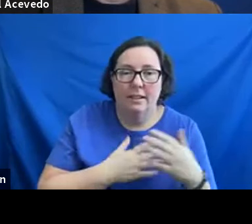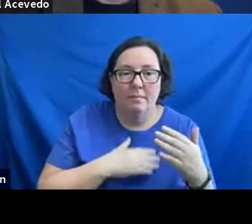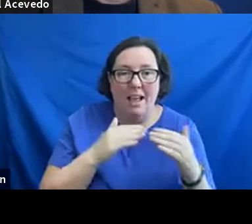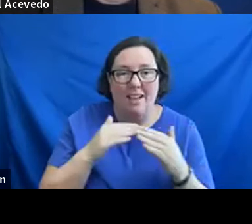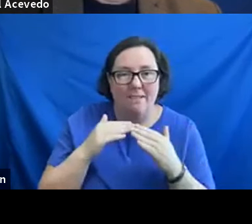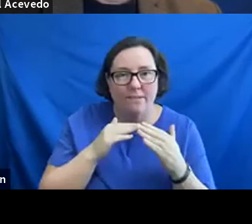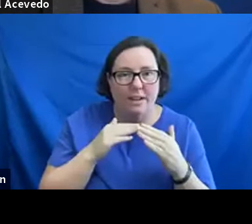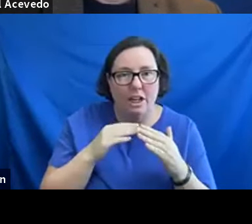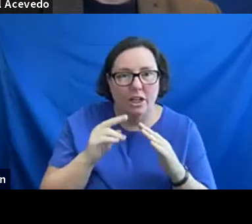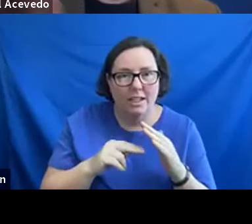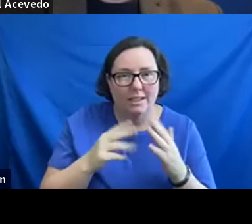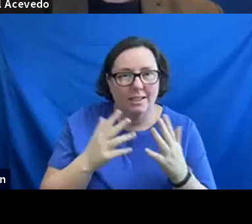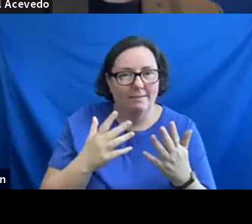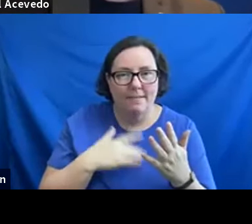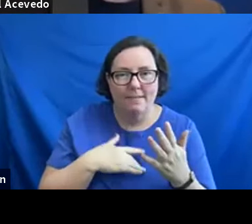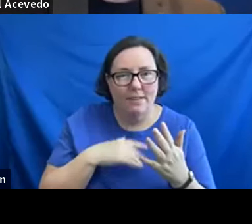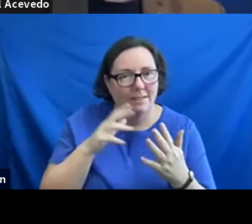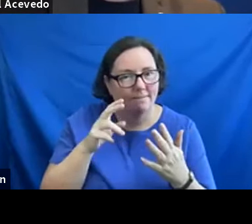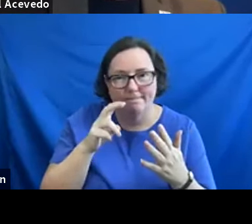bone on this is very firm.